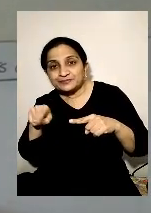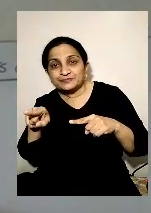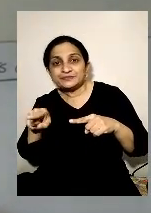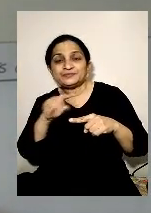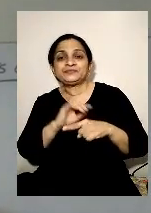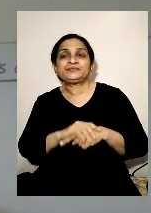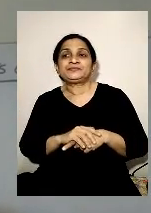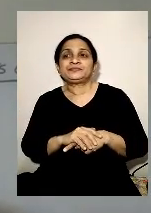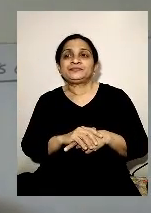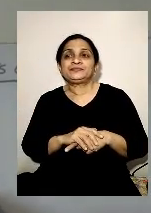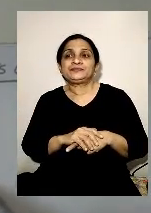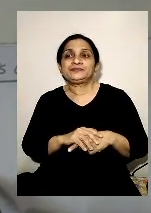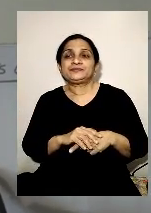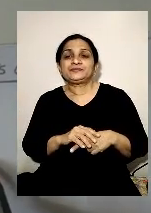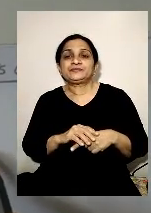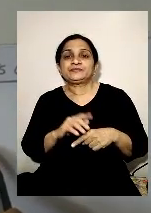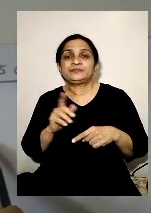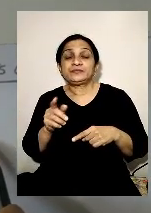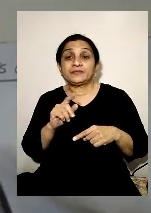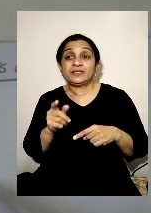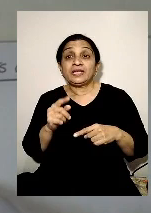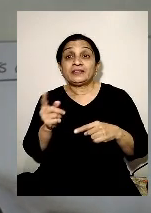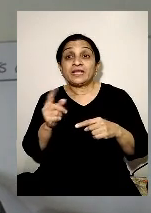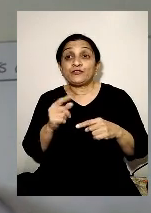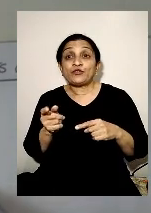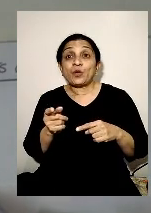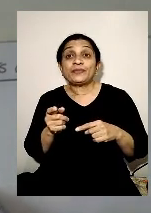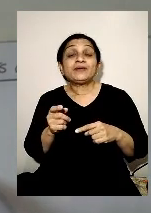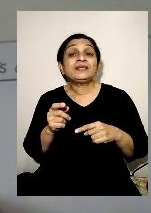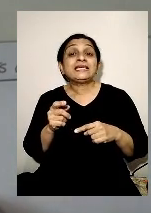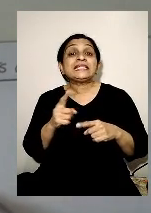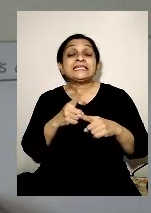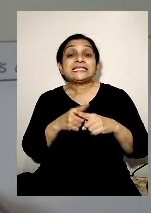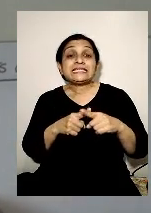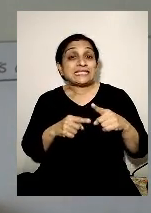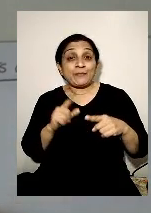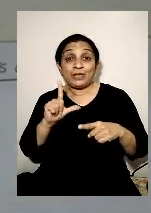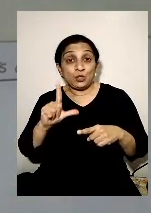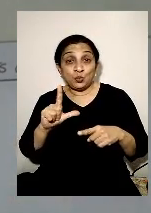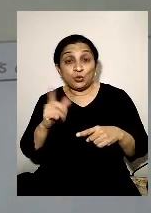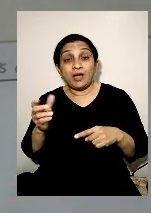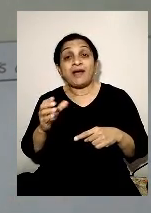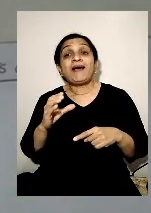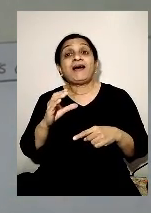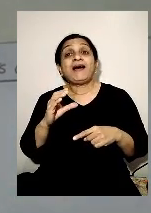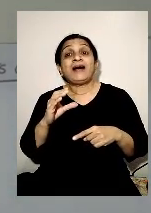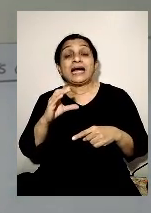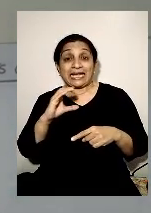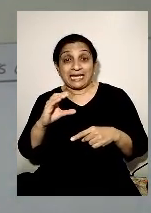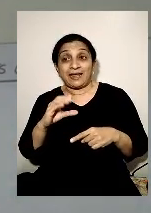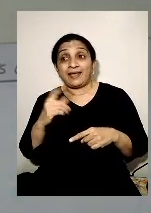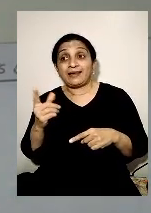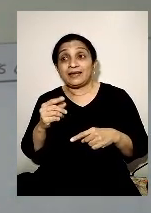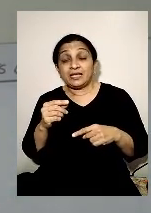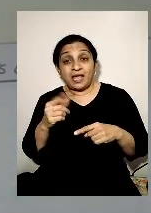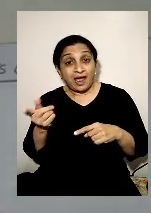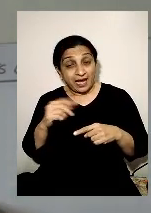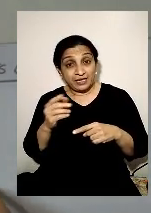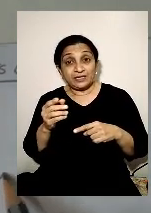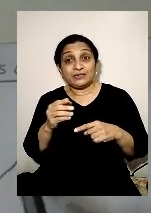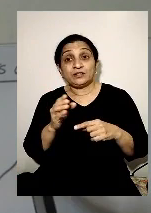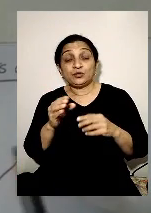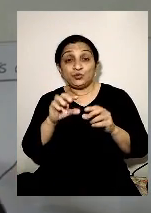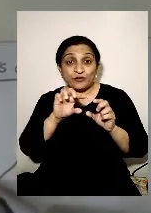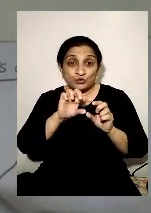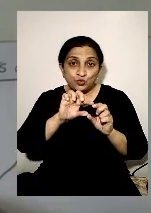this point on the auditory nerves are coming out okay so you can draw a bunch of them here